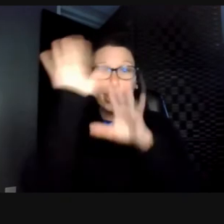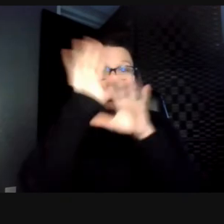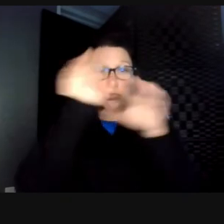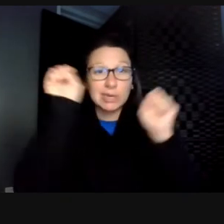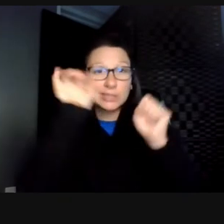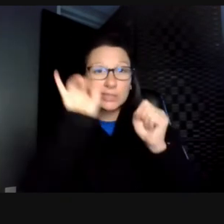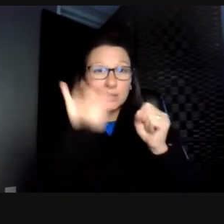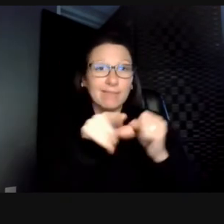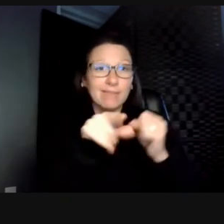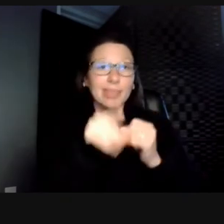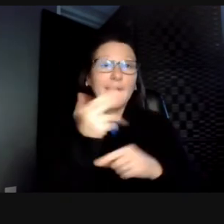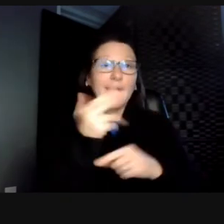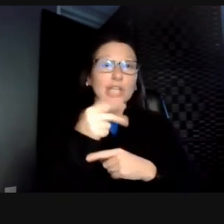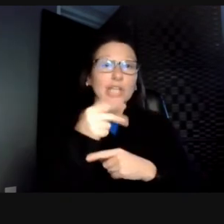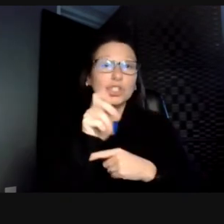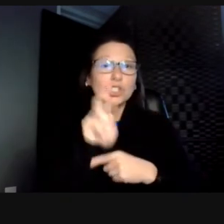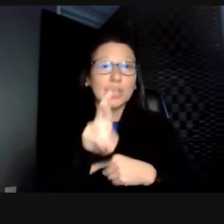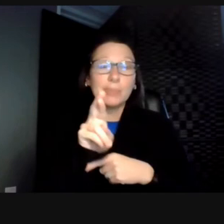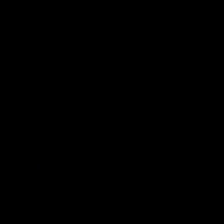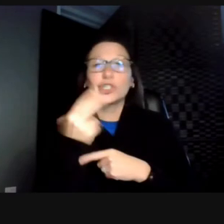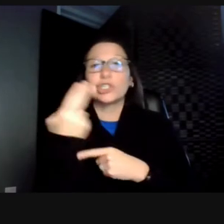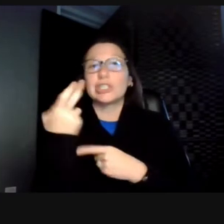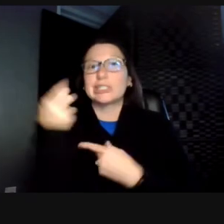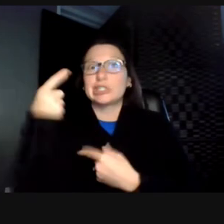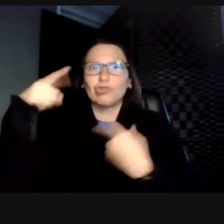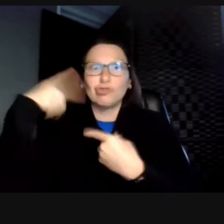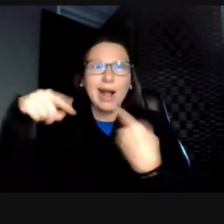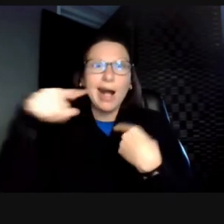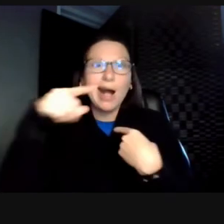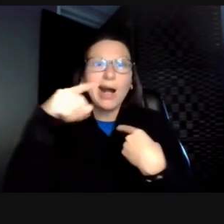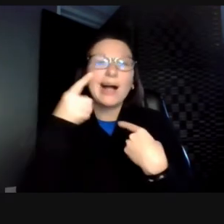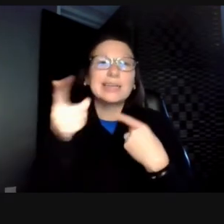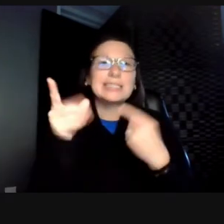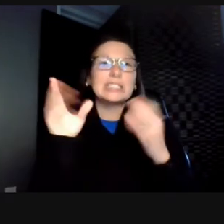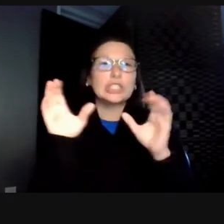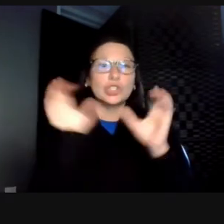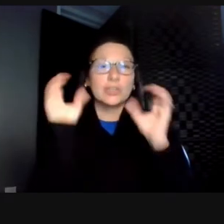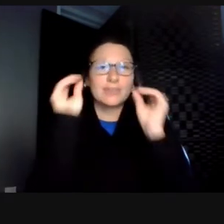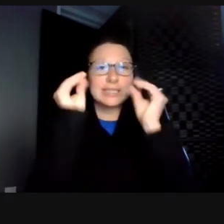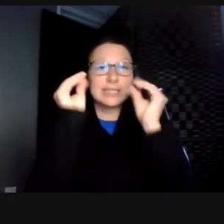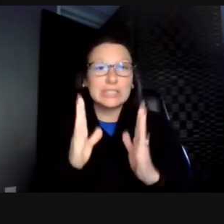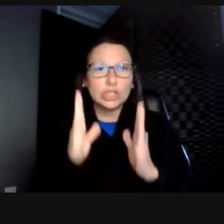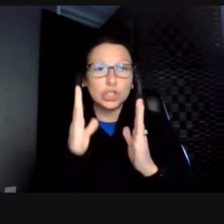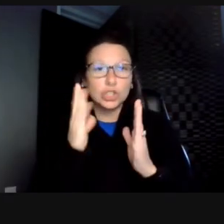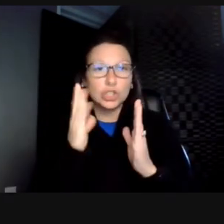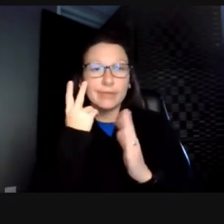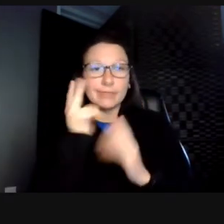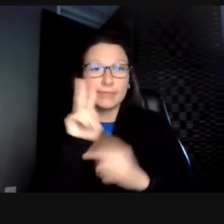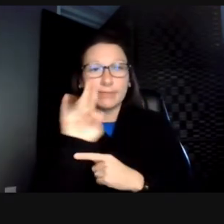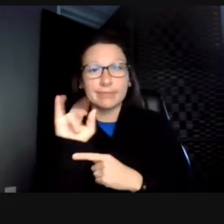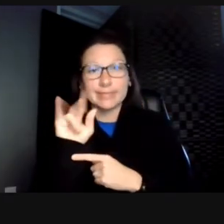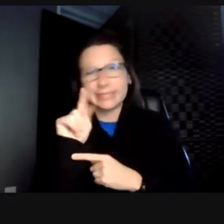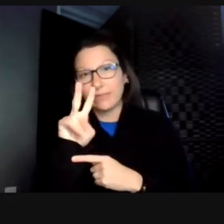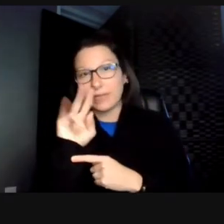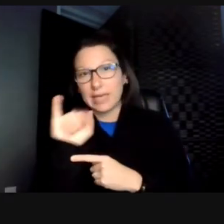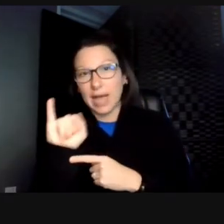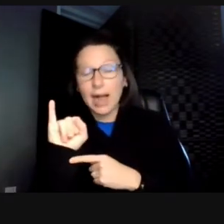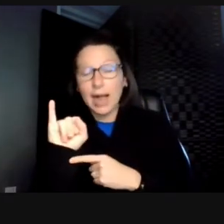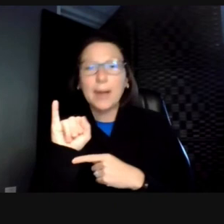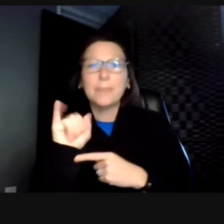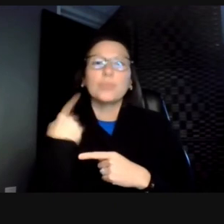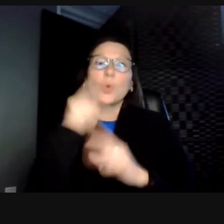So Chris is around. He's a certified teacher of the visually impaired, and we are honored and blessed to have him as part of our